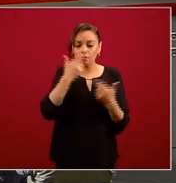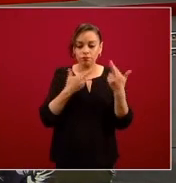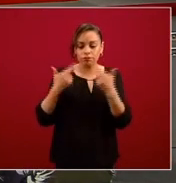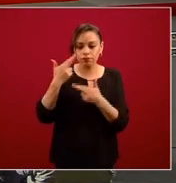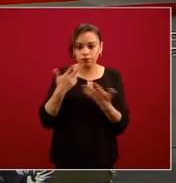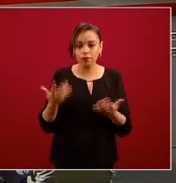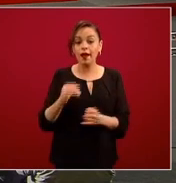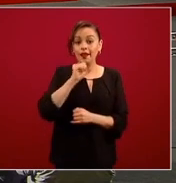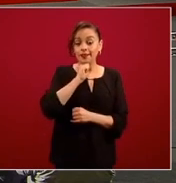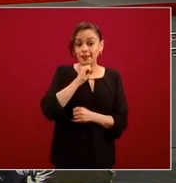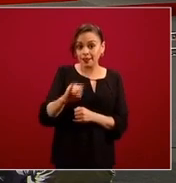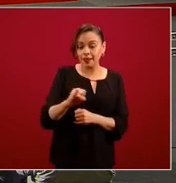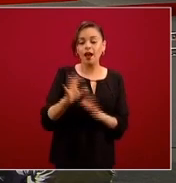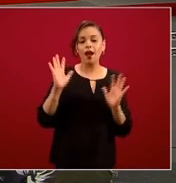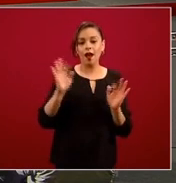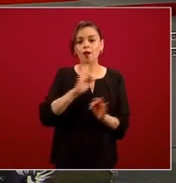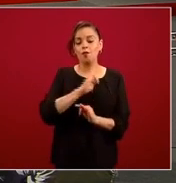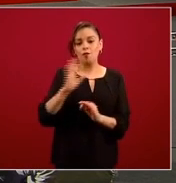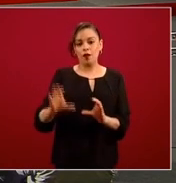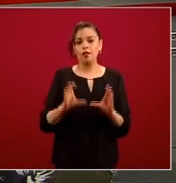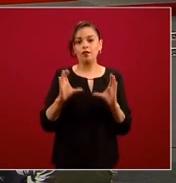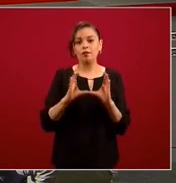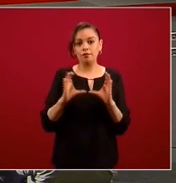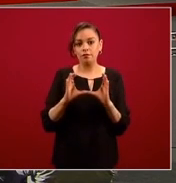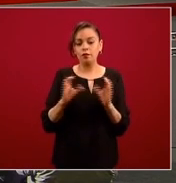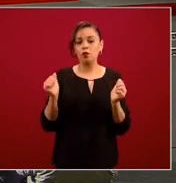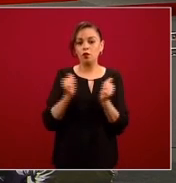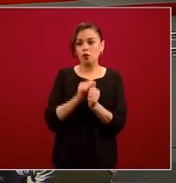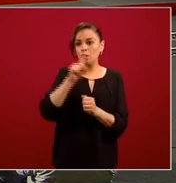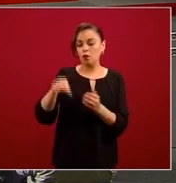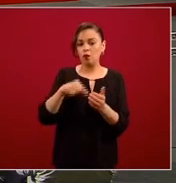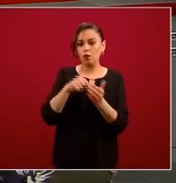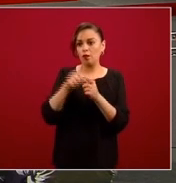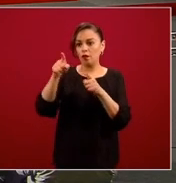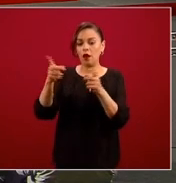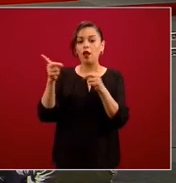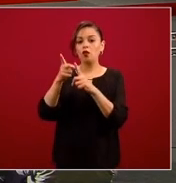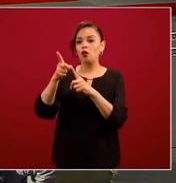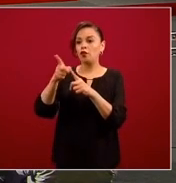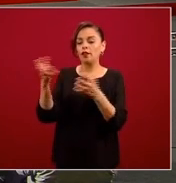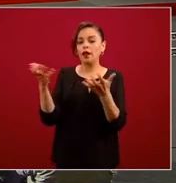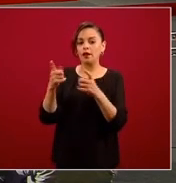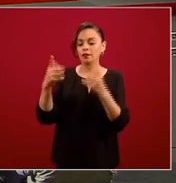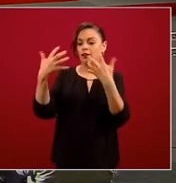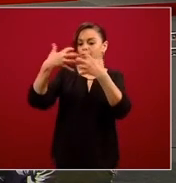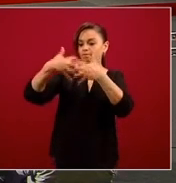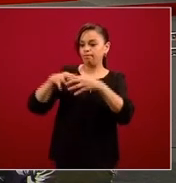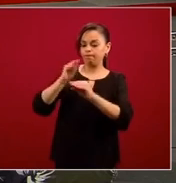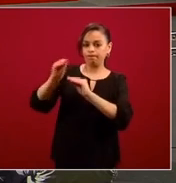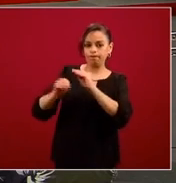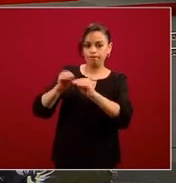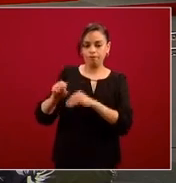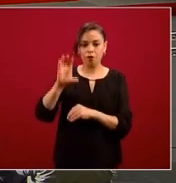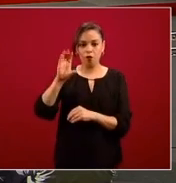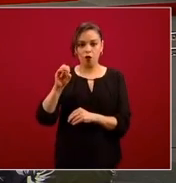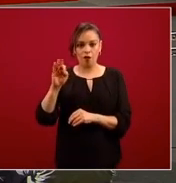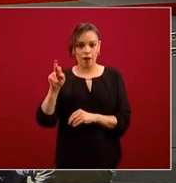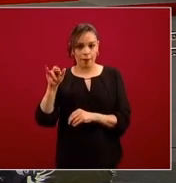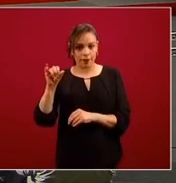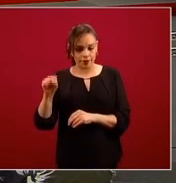some information on that. We're also waiting for the certification from the COFEPRIS